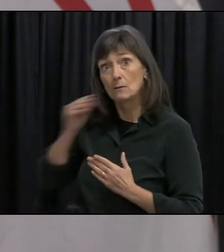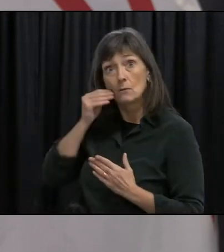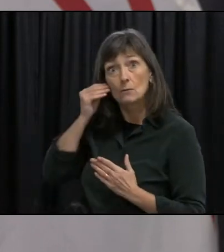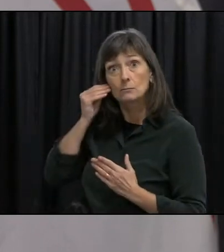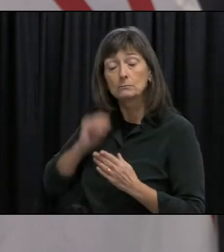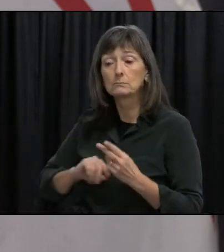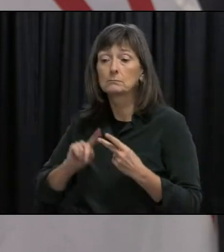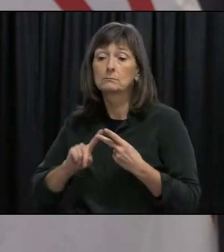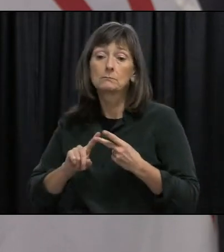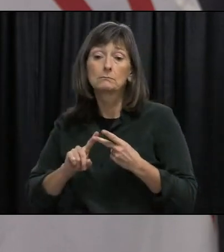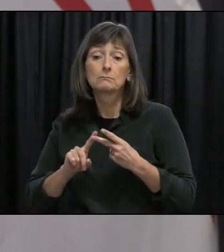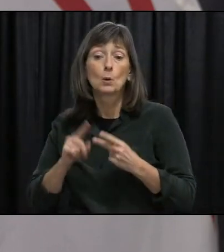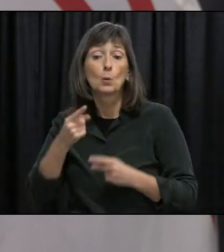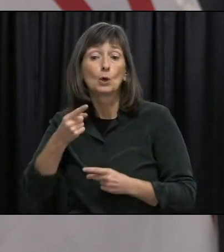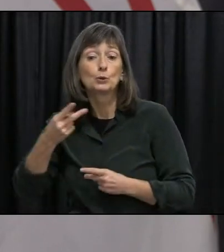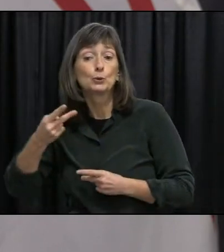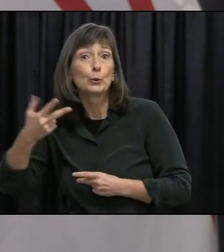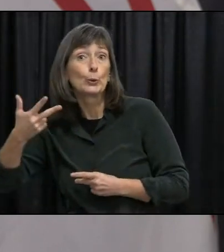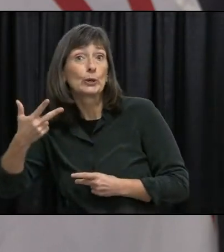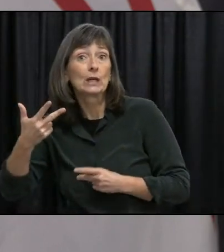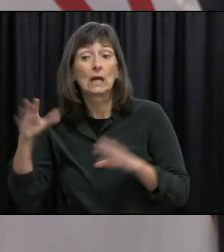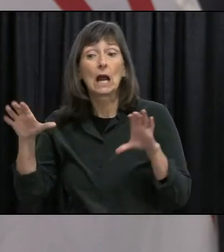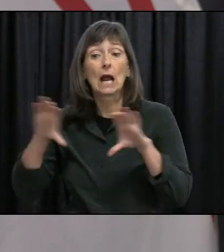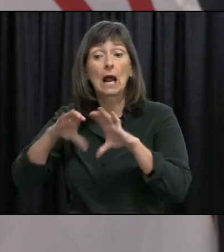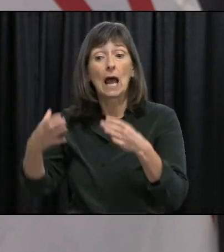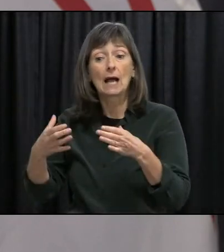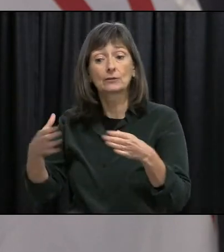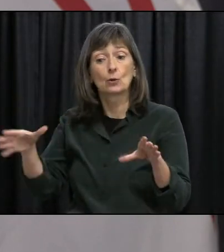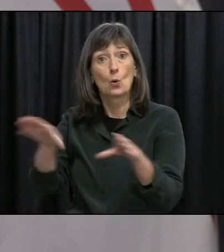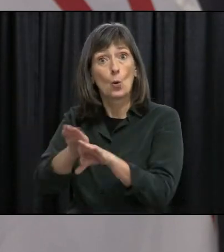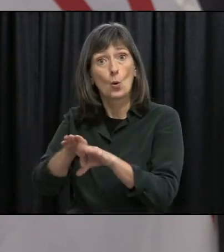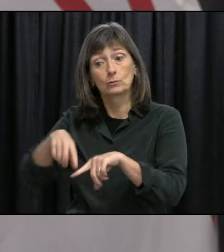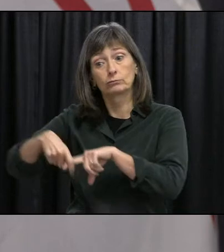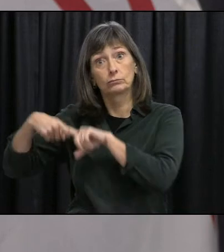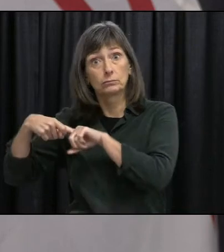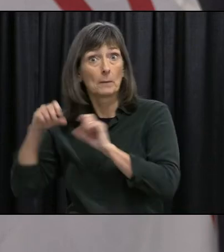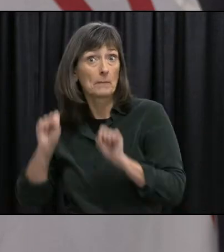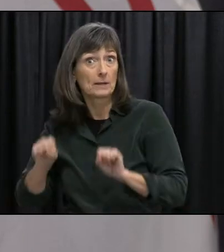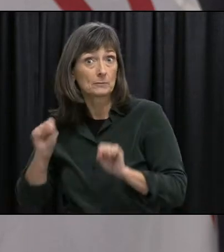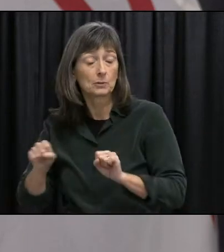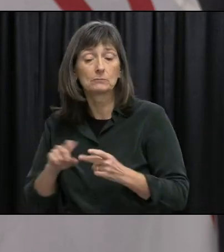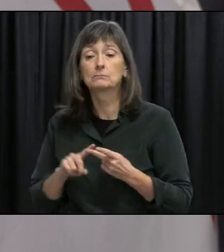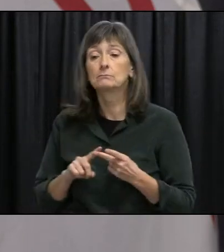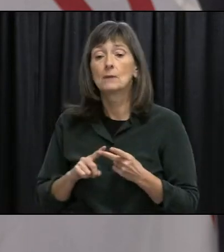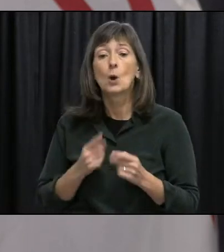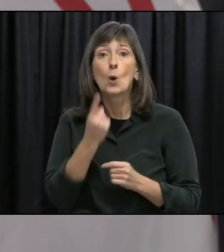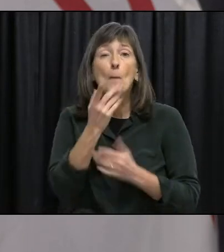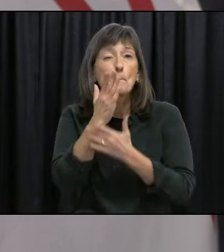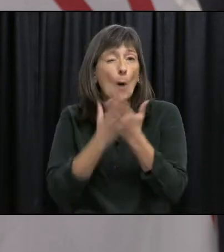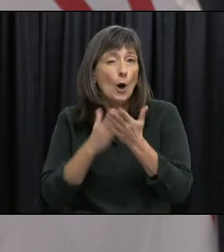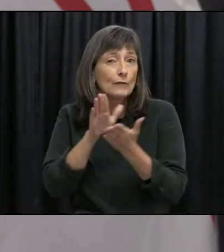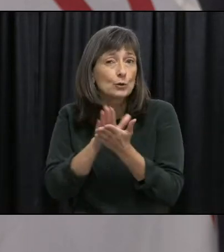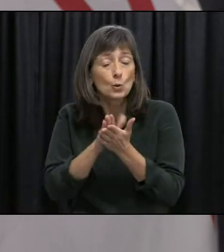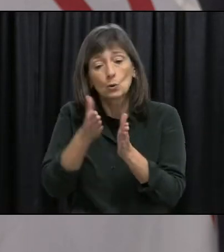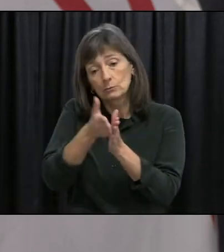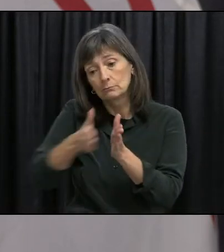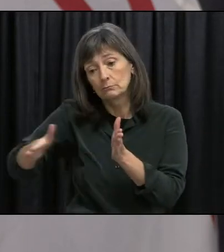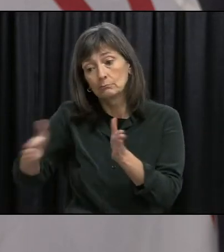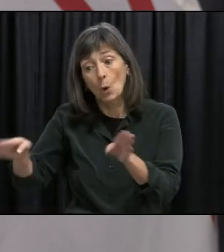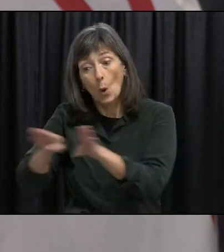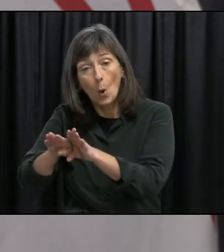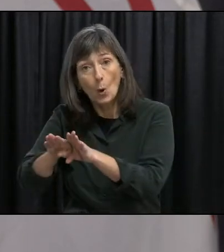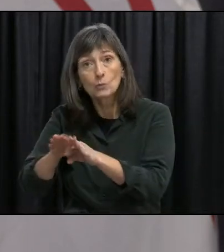closure of one or multiple classrooms, the suspension of classes in a wing of a school, or even the closure